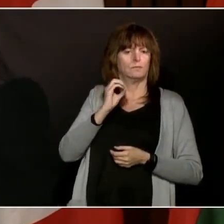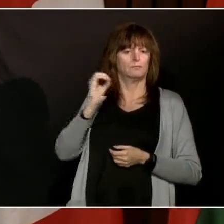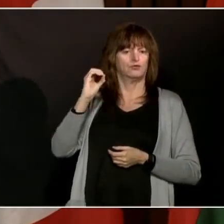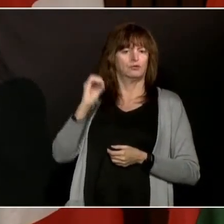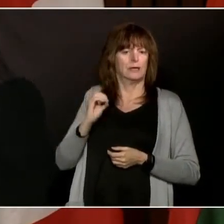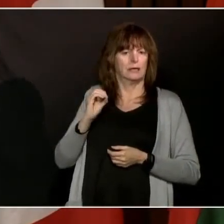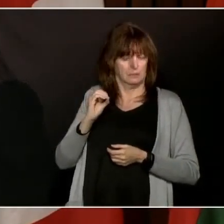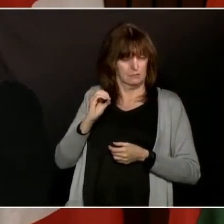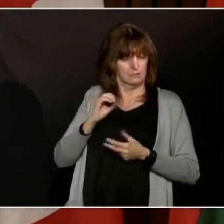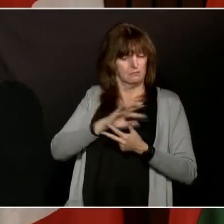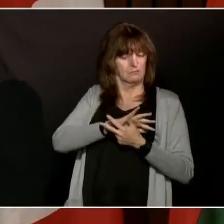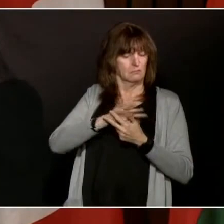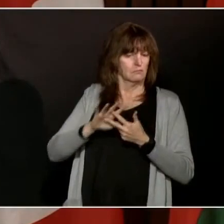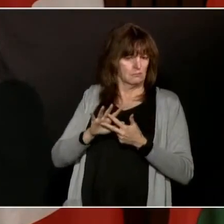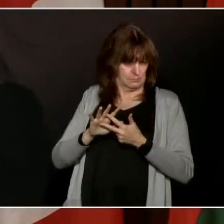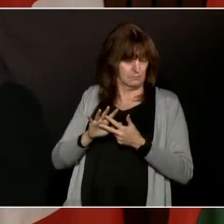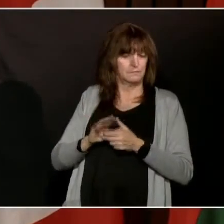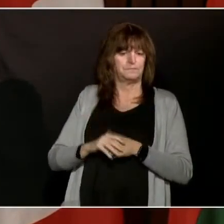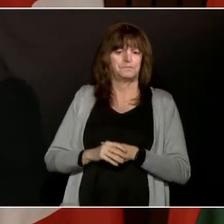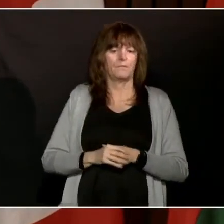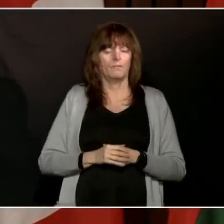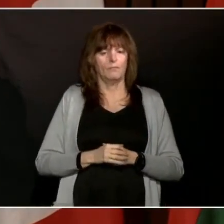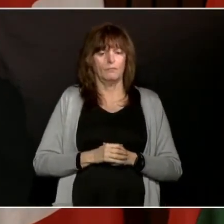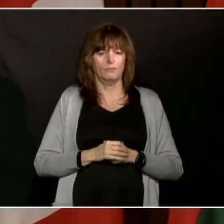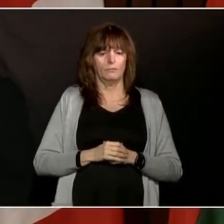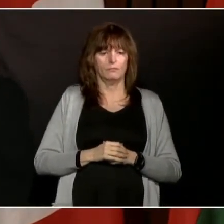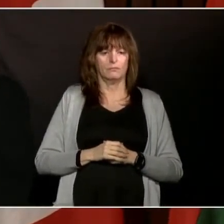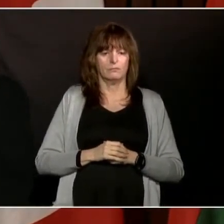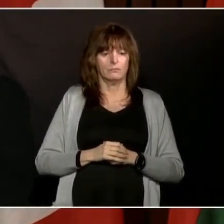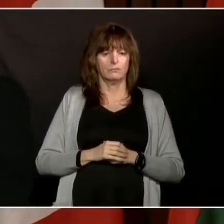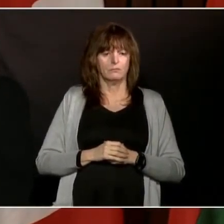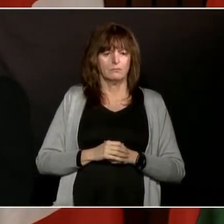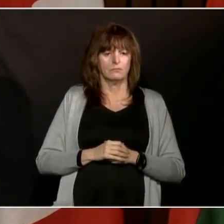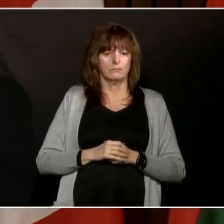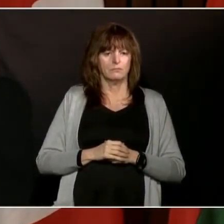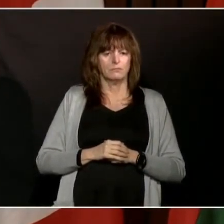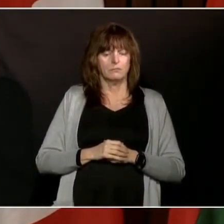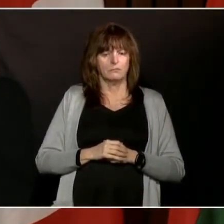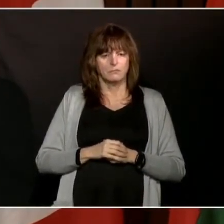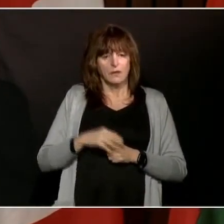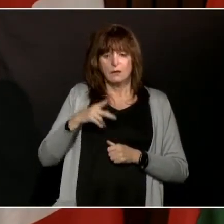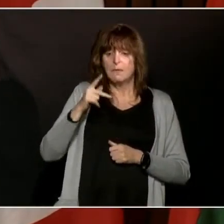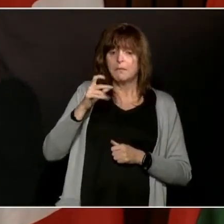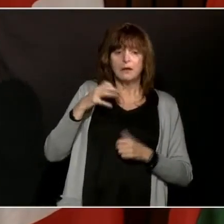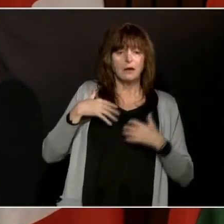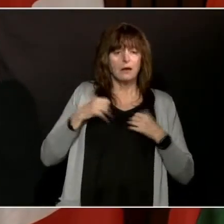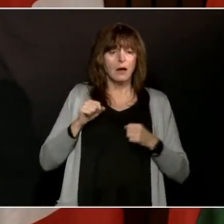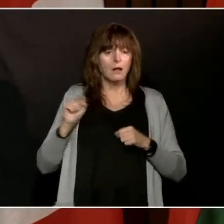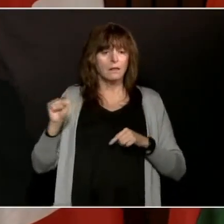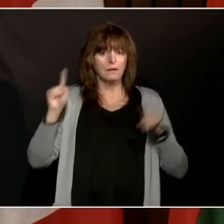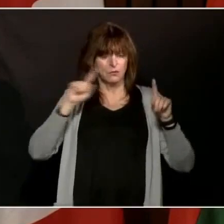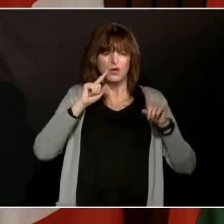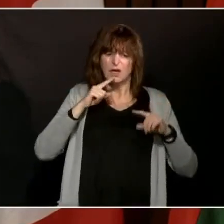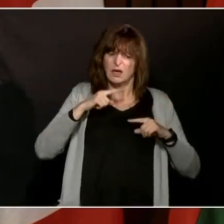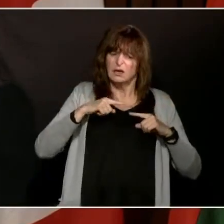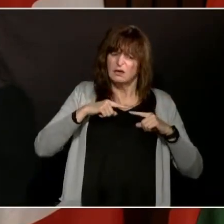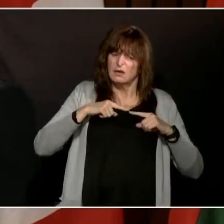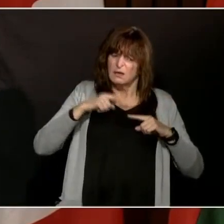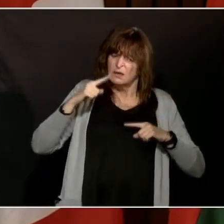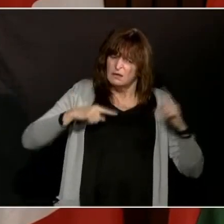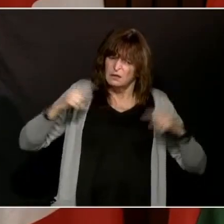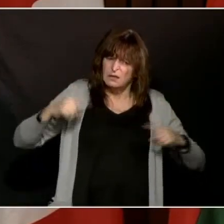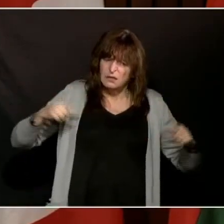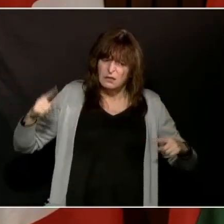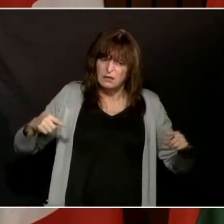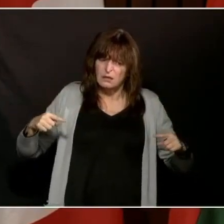samples. There was considerable variability across public health regions, with over 6 health units with cases